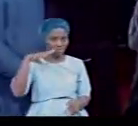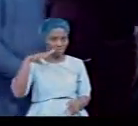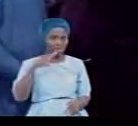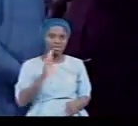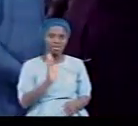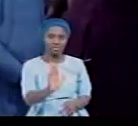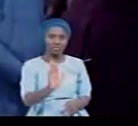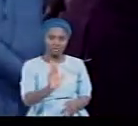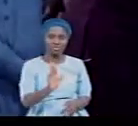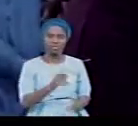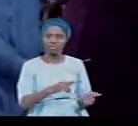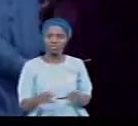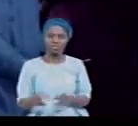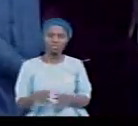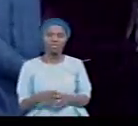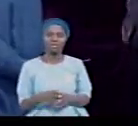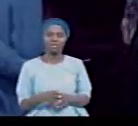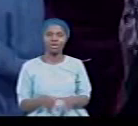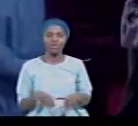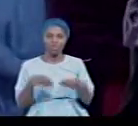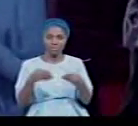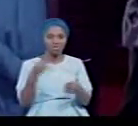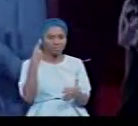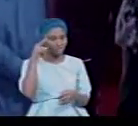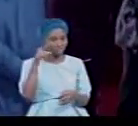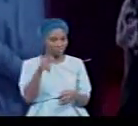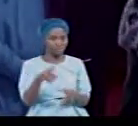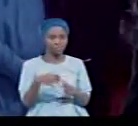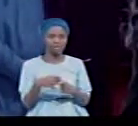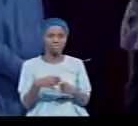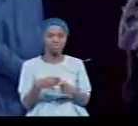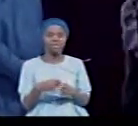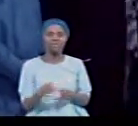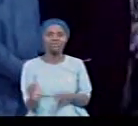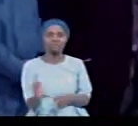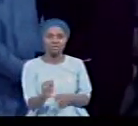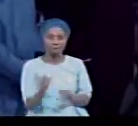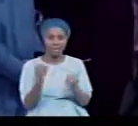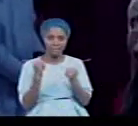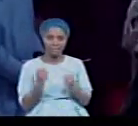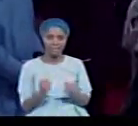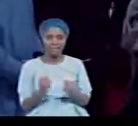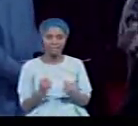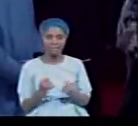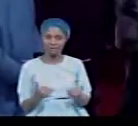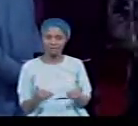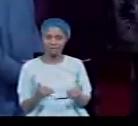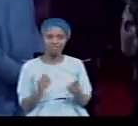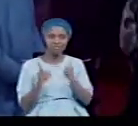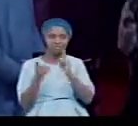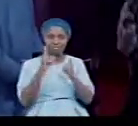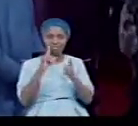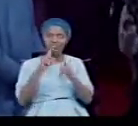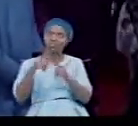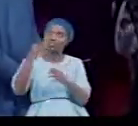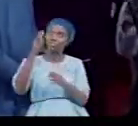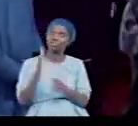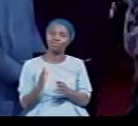ready, provided for you, the same power. Talk to the Lord